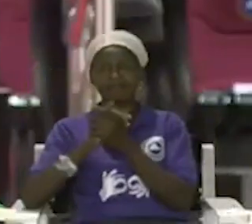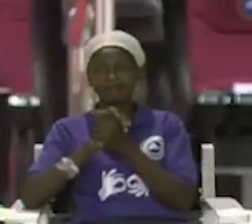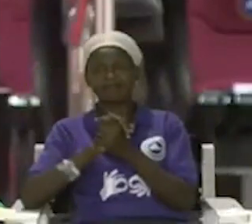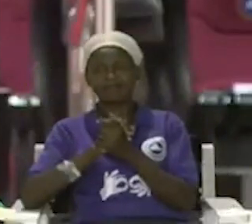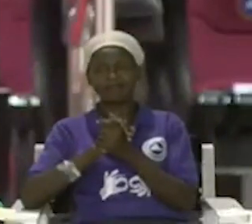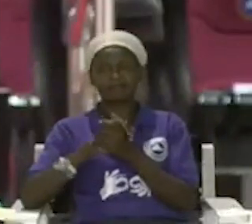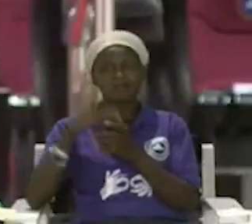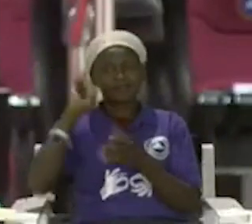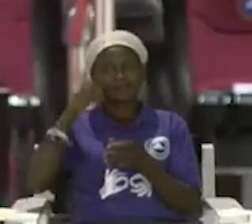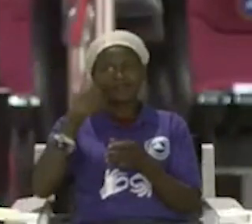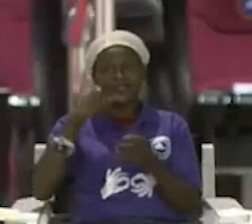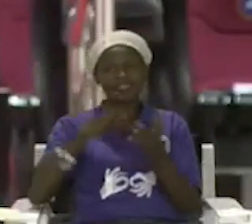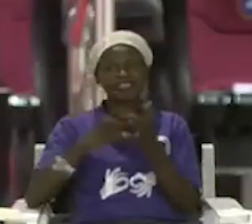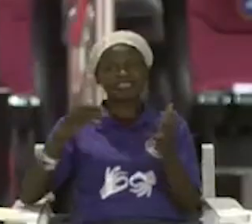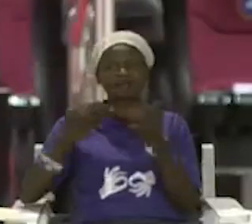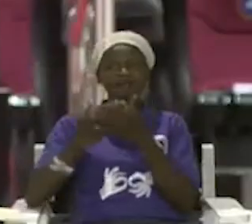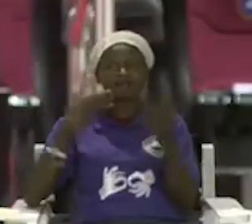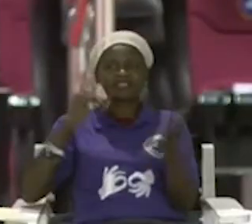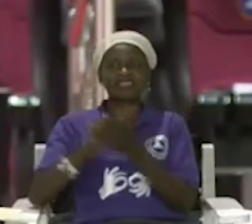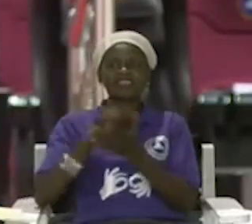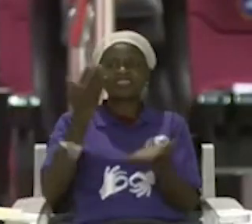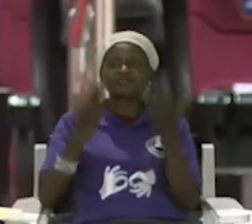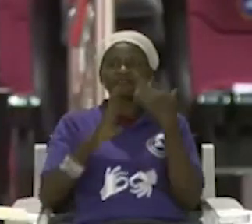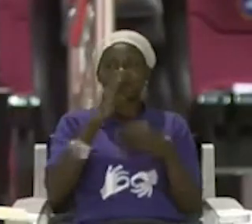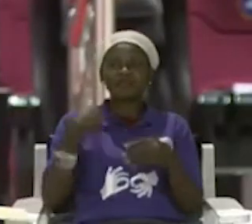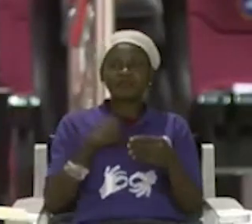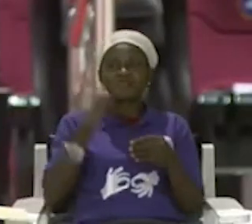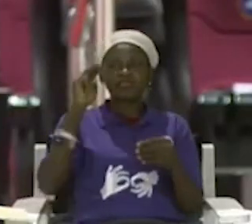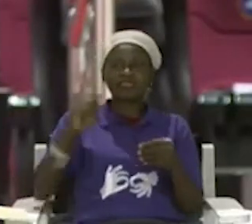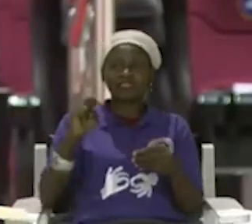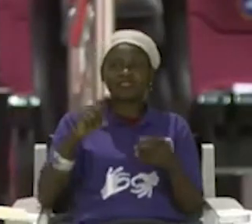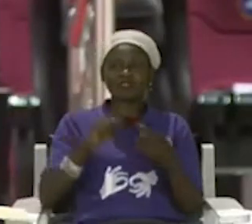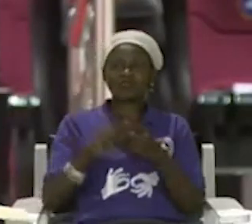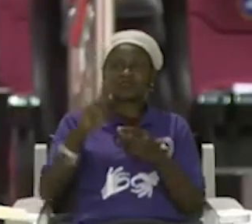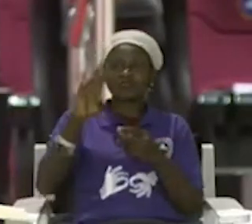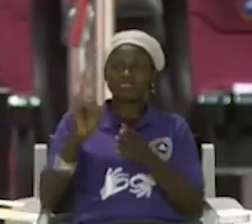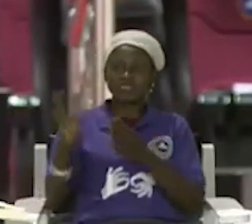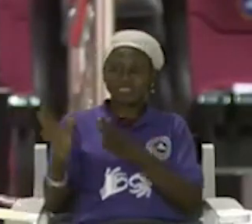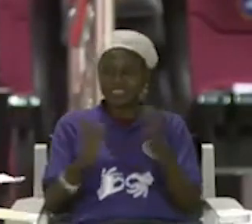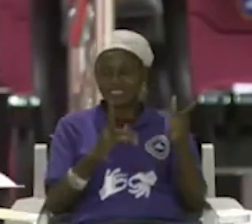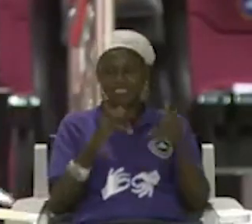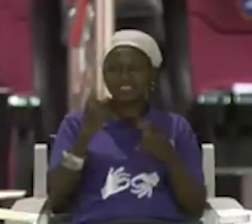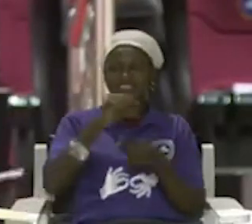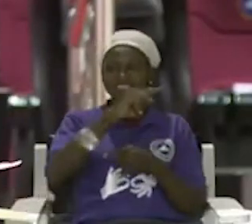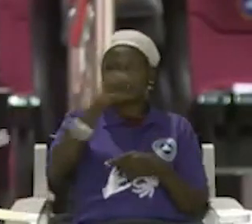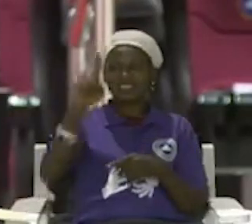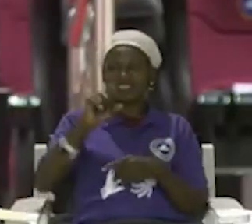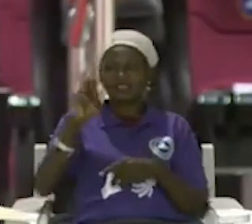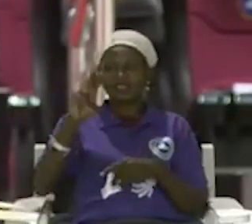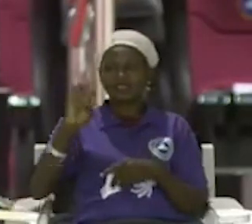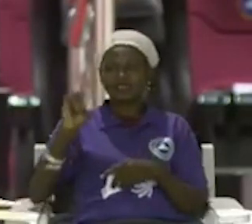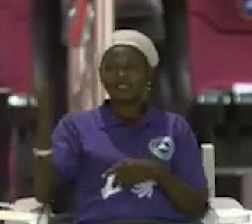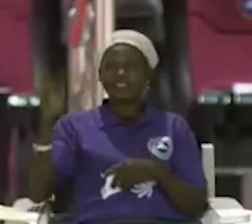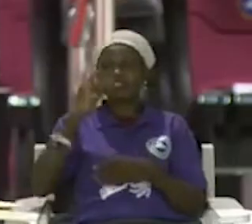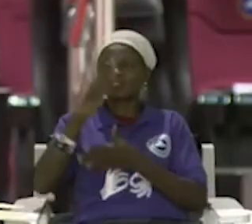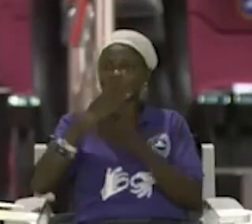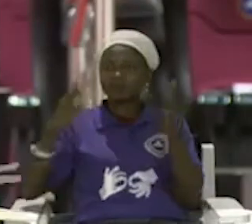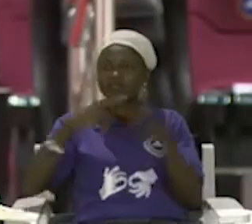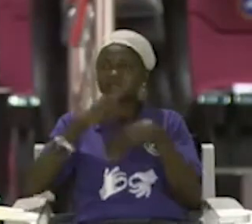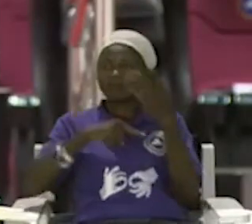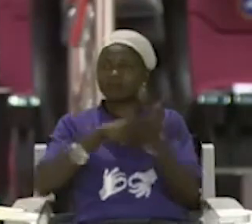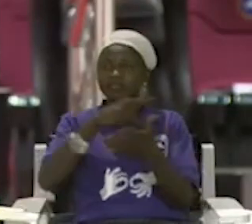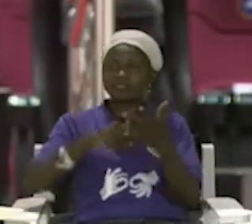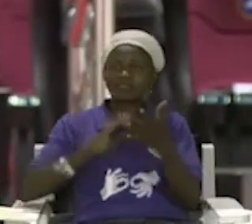I've said it before that maybe we need to rearrange these zones. There is something about this,